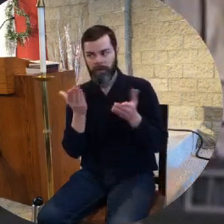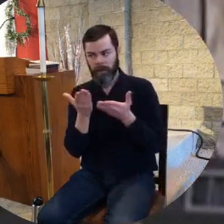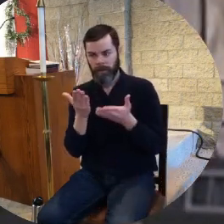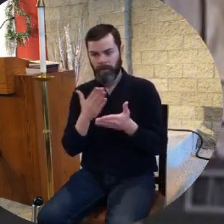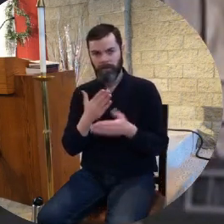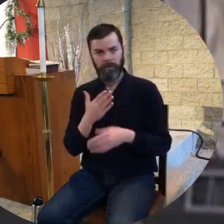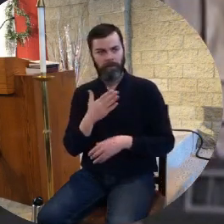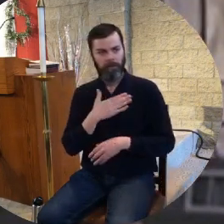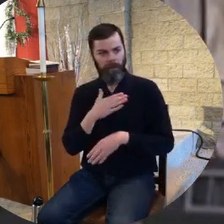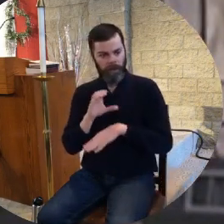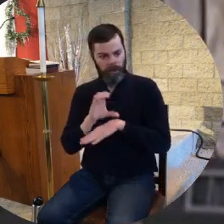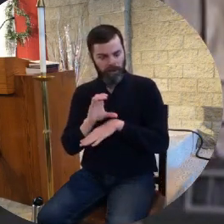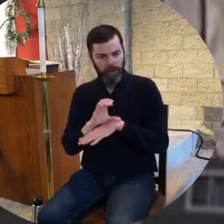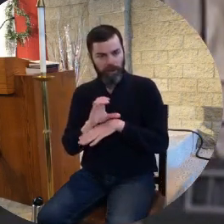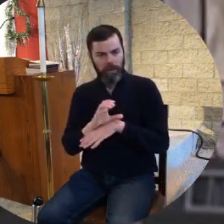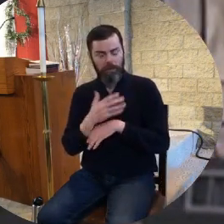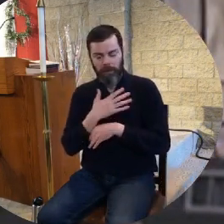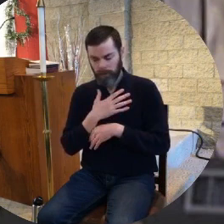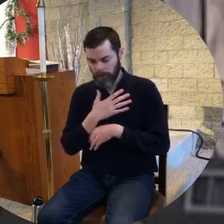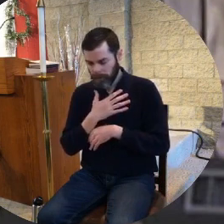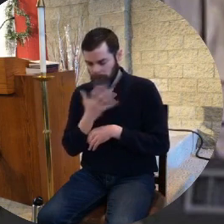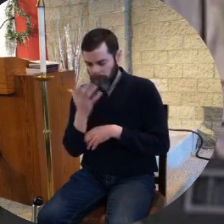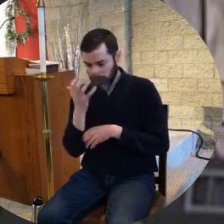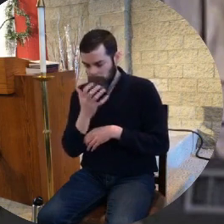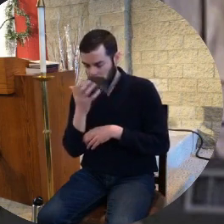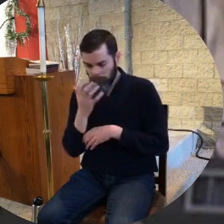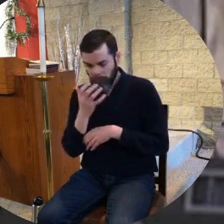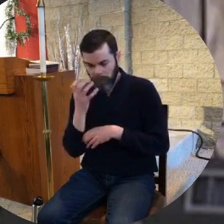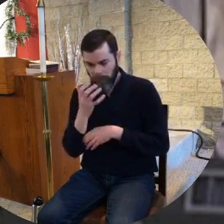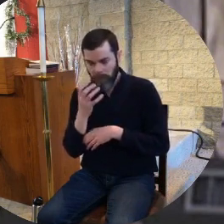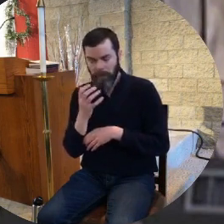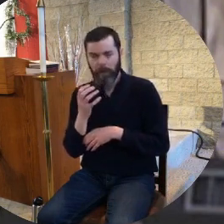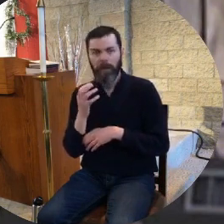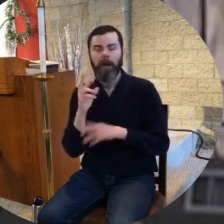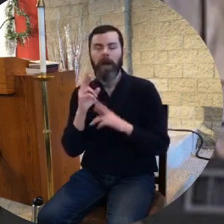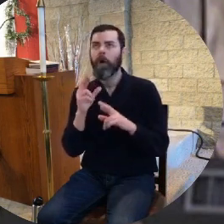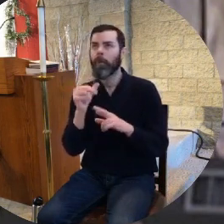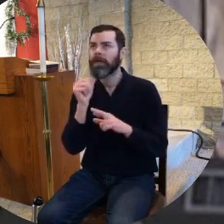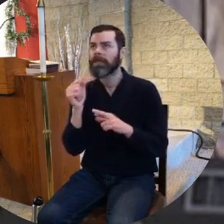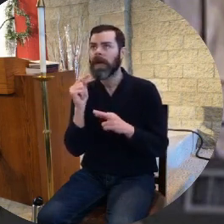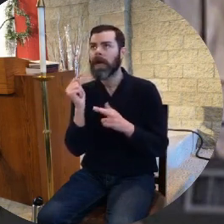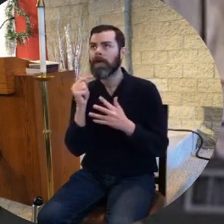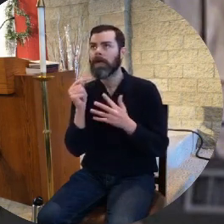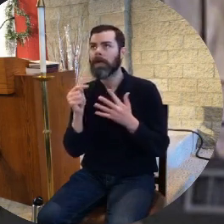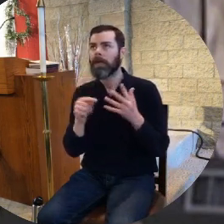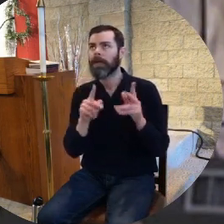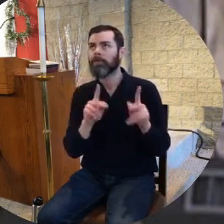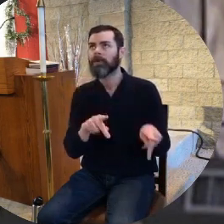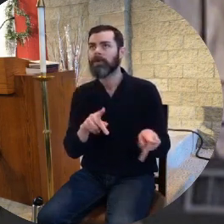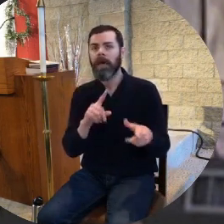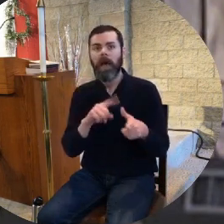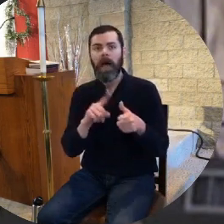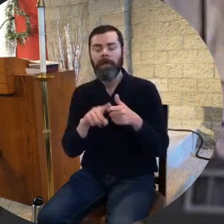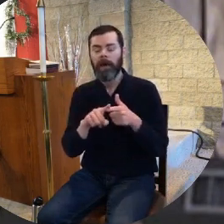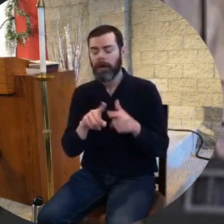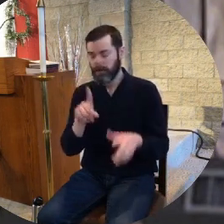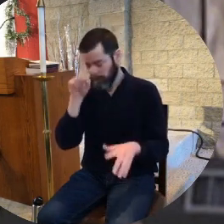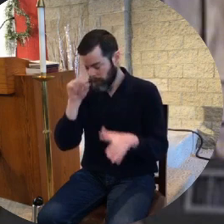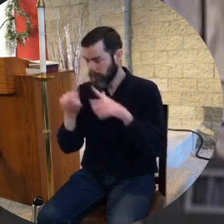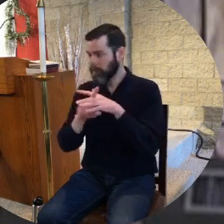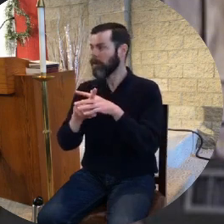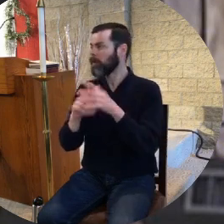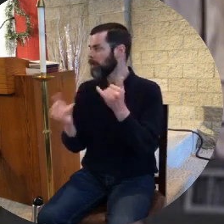there. Oh, my goodness. I hope it's something, blah, blah, blah, blah, blah. Suddenly, I said, what am I teaching this